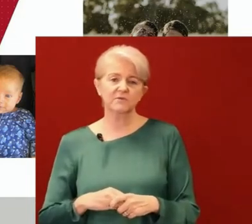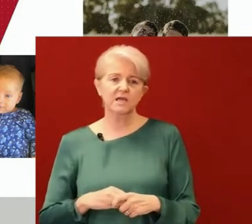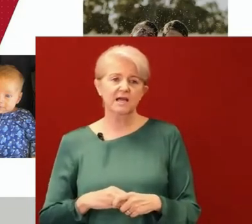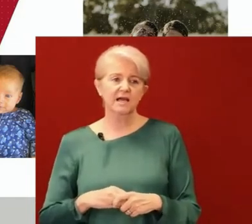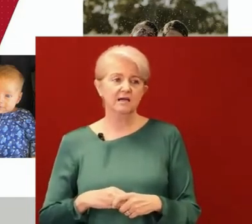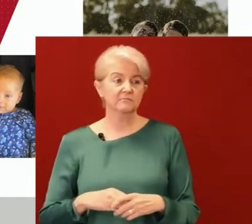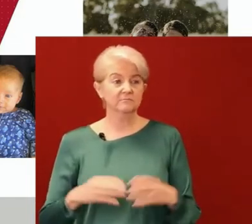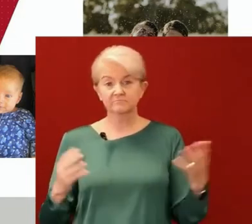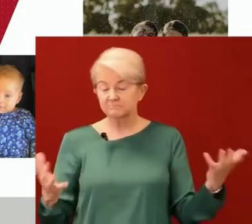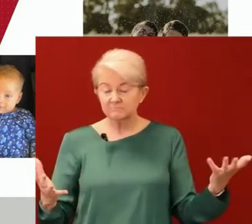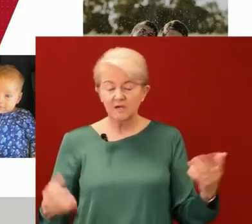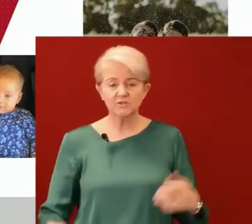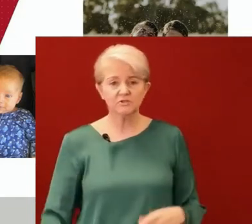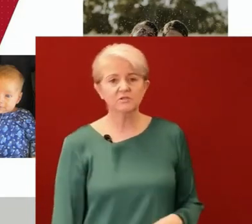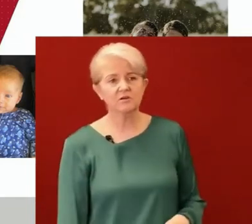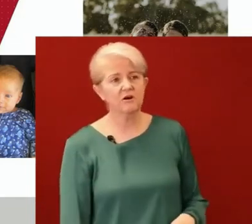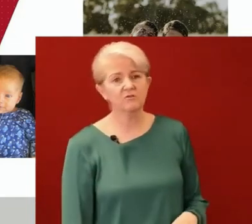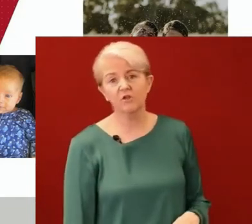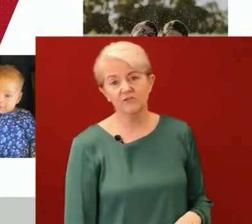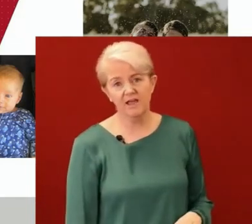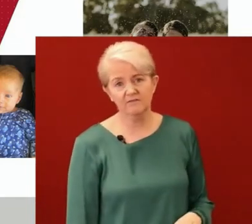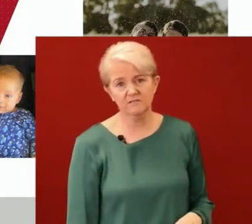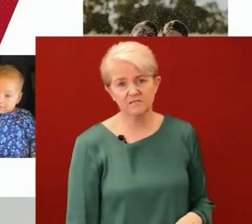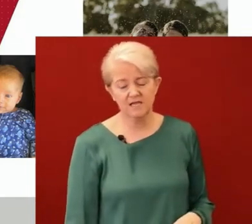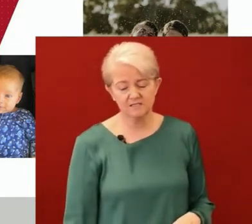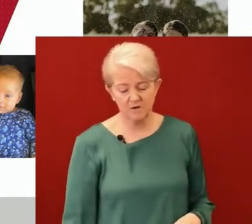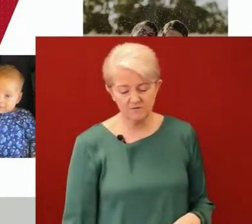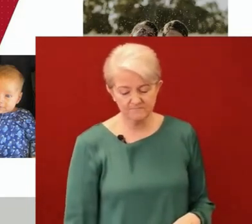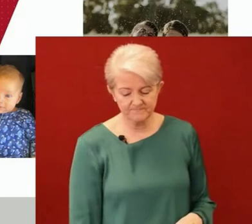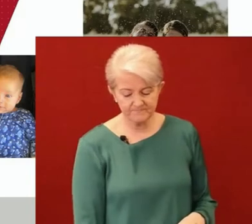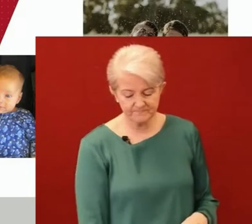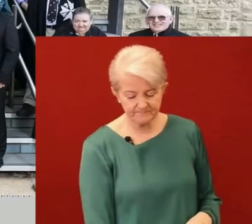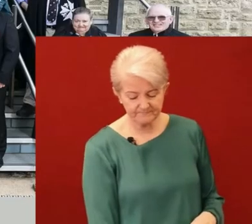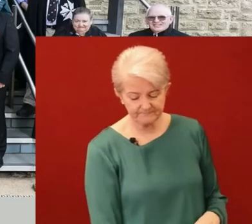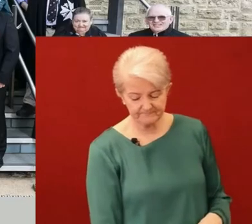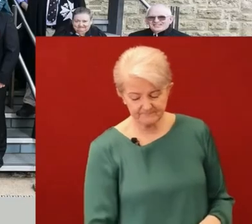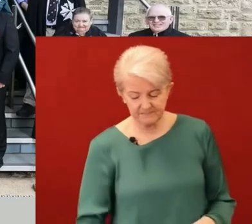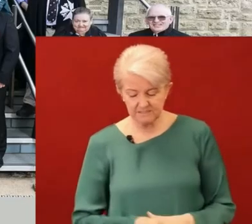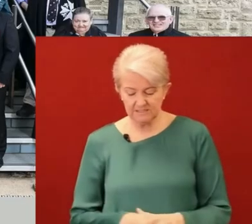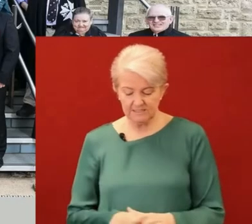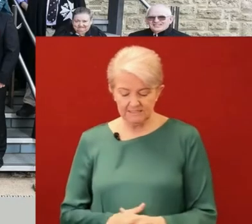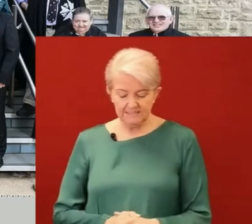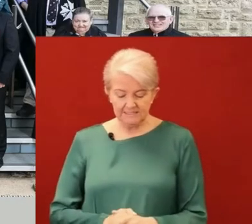successful. Mind you, there are a lot that haven't as well.